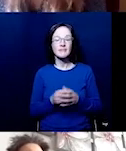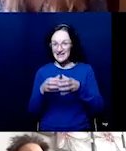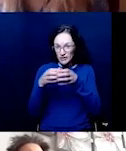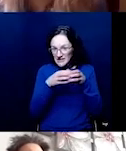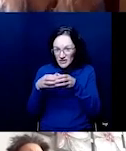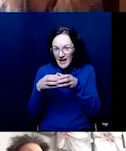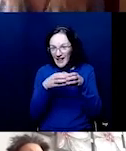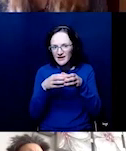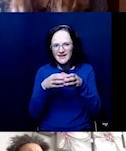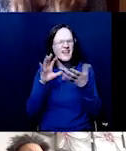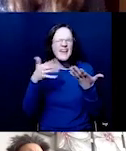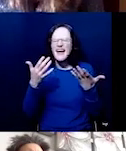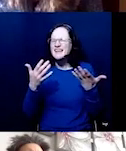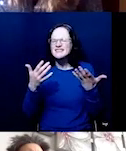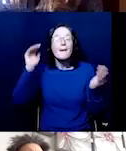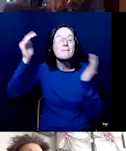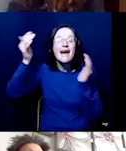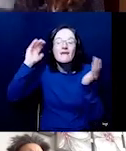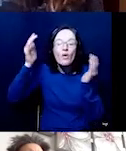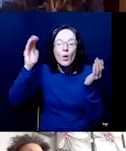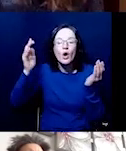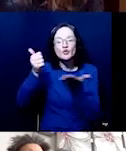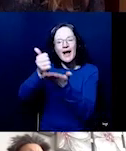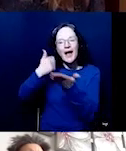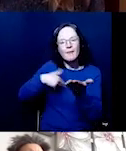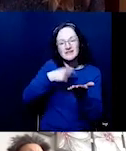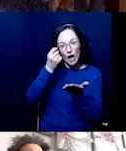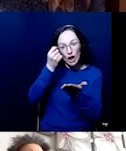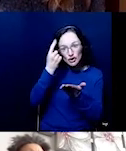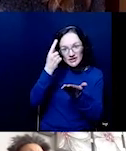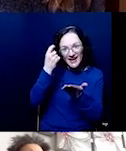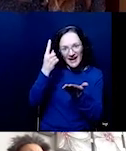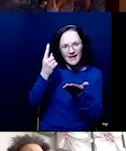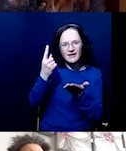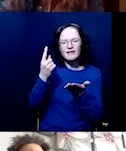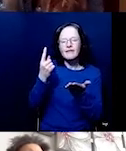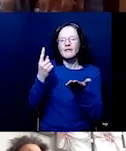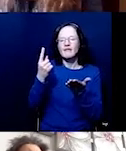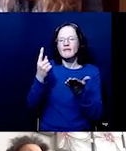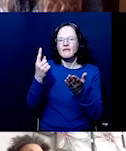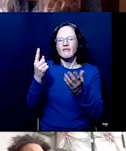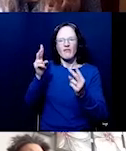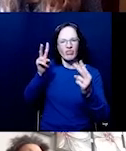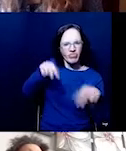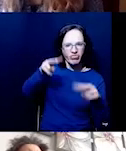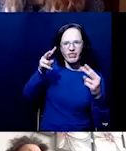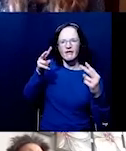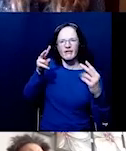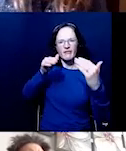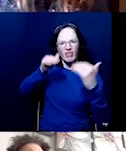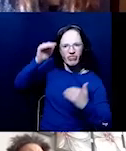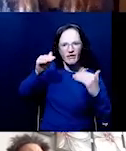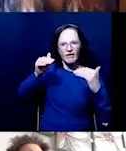Intersectionality is just a metaphor for understanding the ways that multiple forms of inequality or disadvantage sometimes